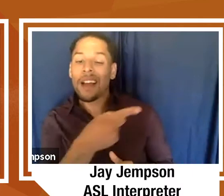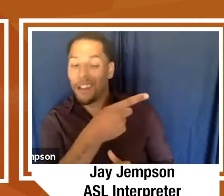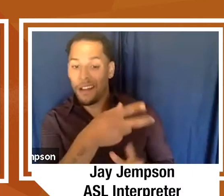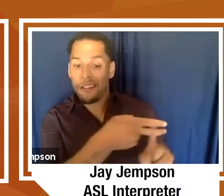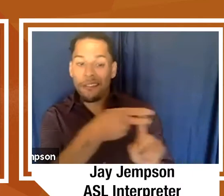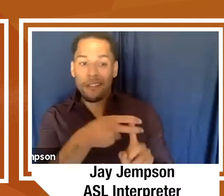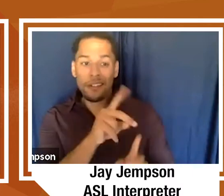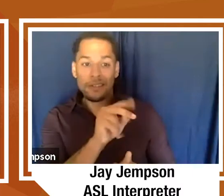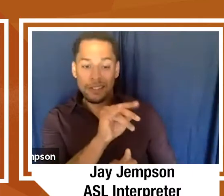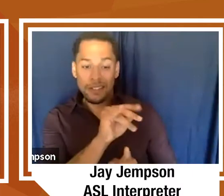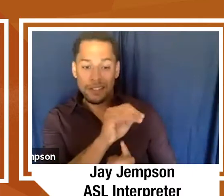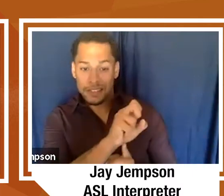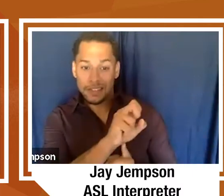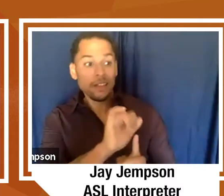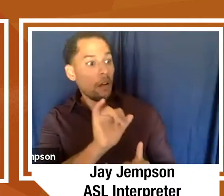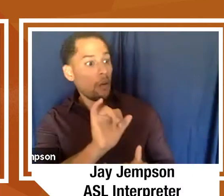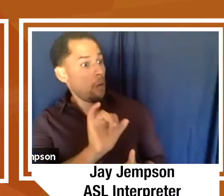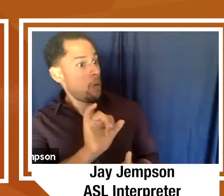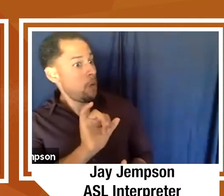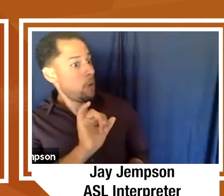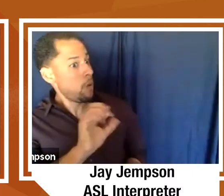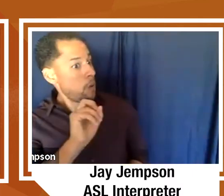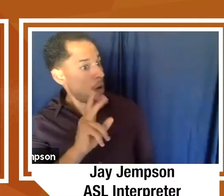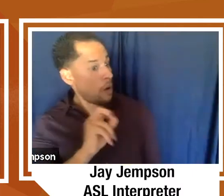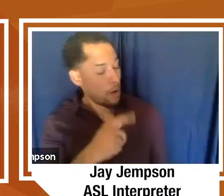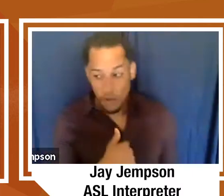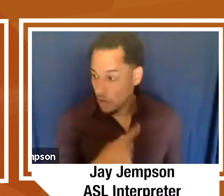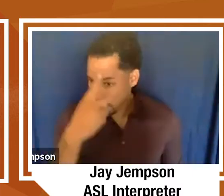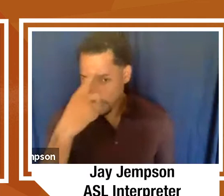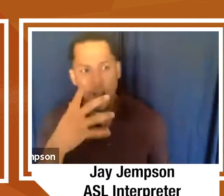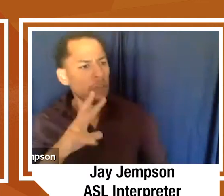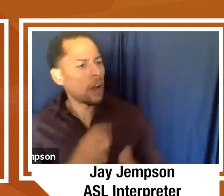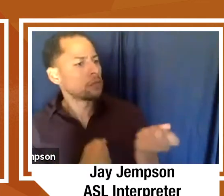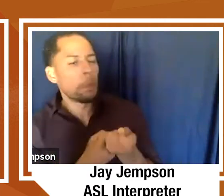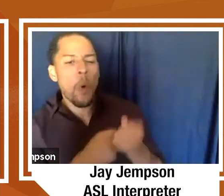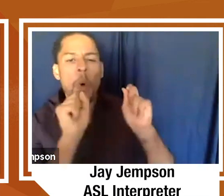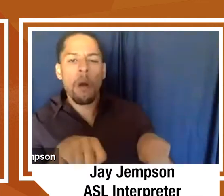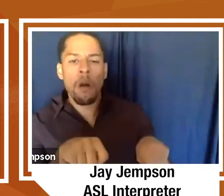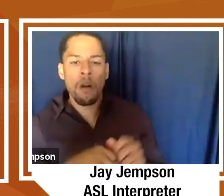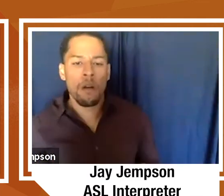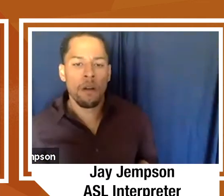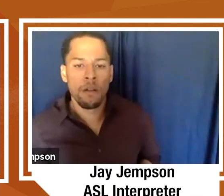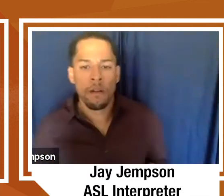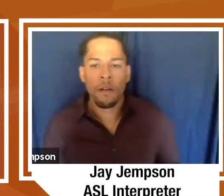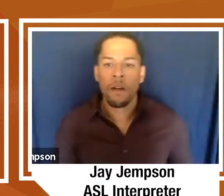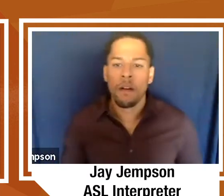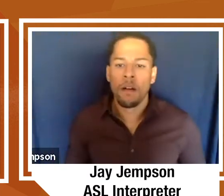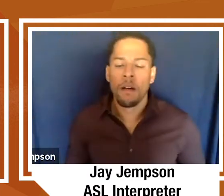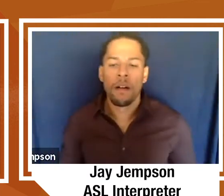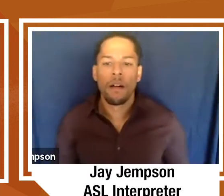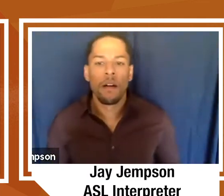Denise and IABD, and I was like, oh, okay, this is something that I could get behind.